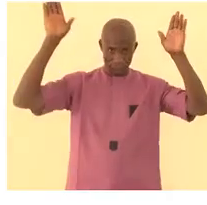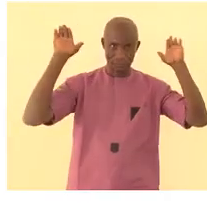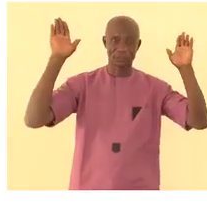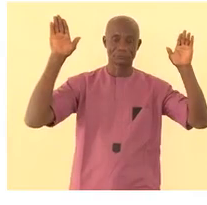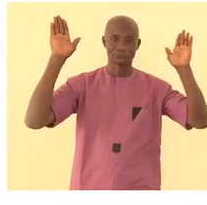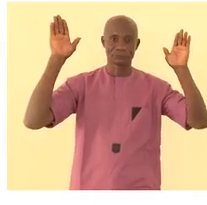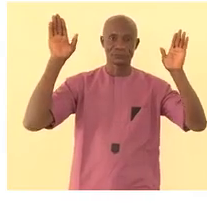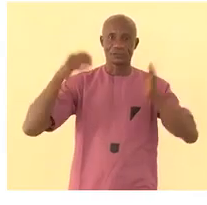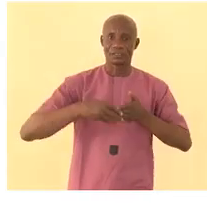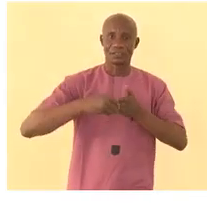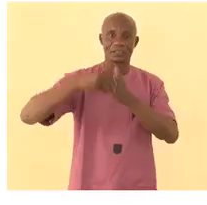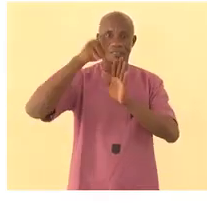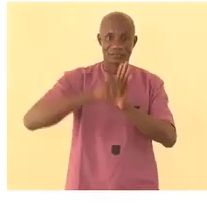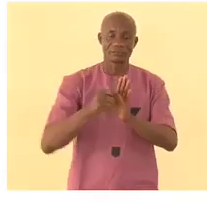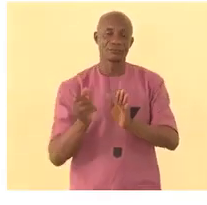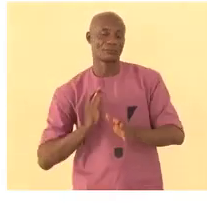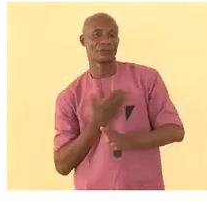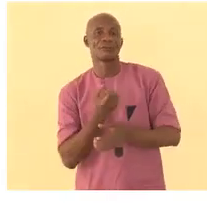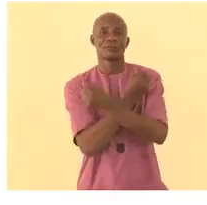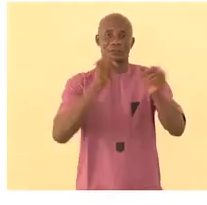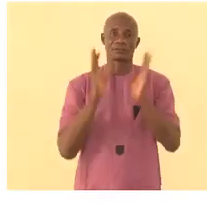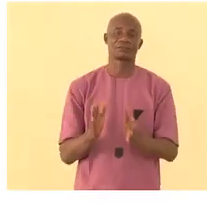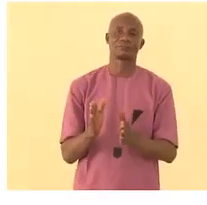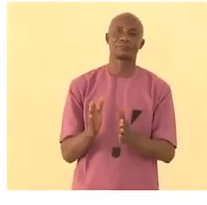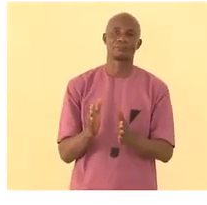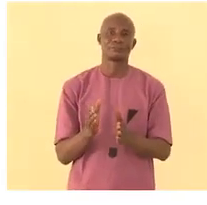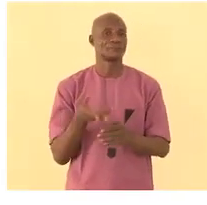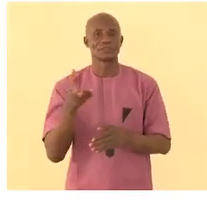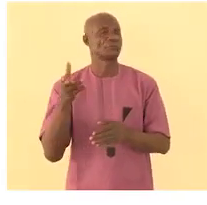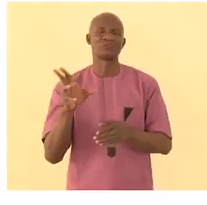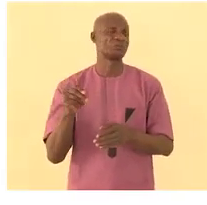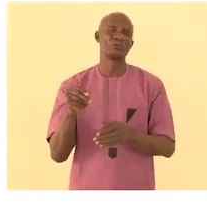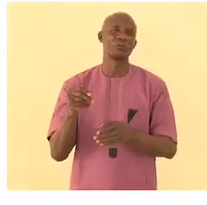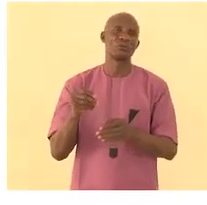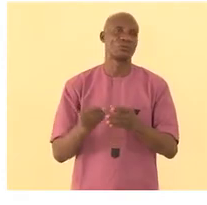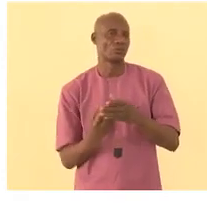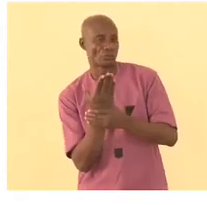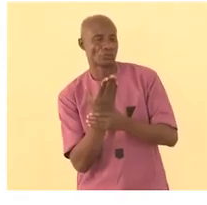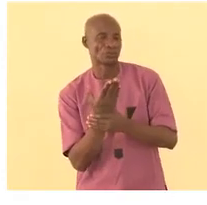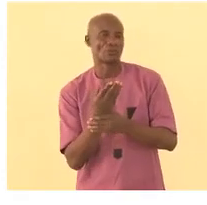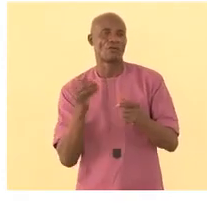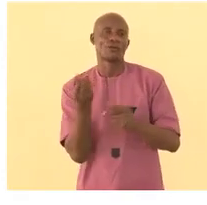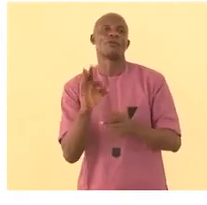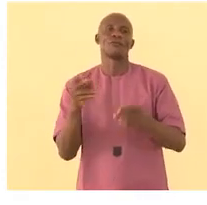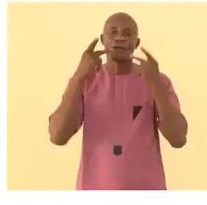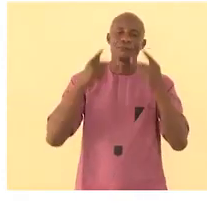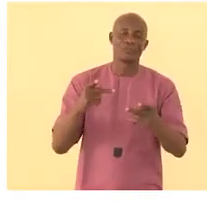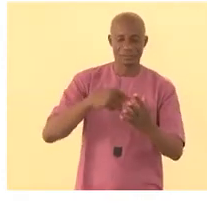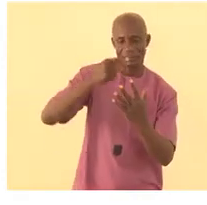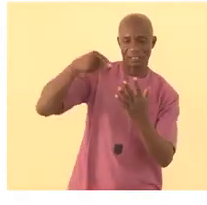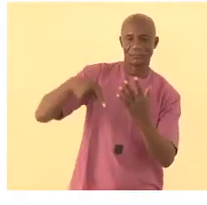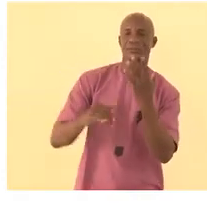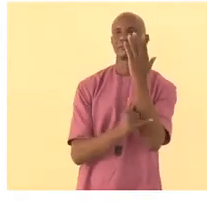to the rule of our Savior, there will be no really hopeful prospect of a lasting peace